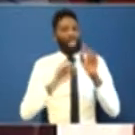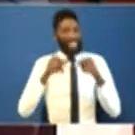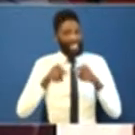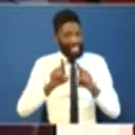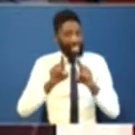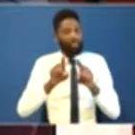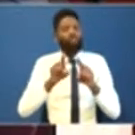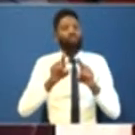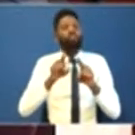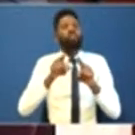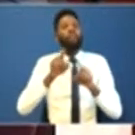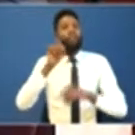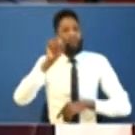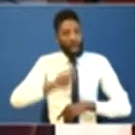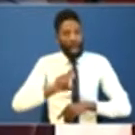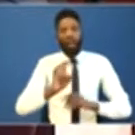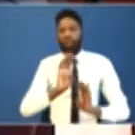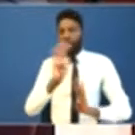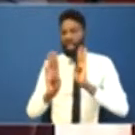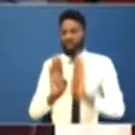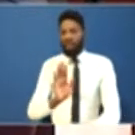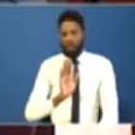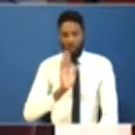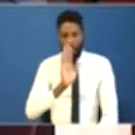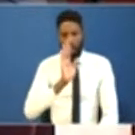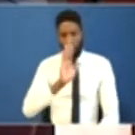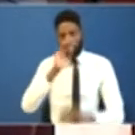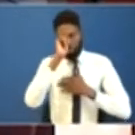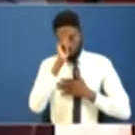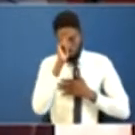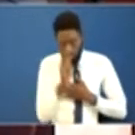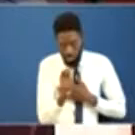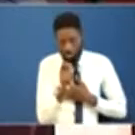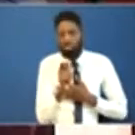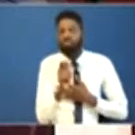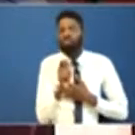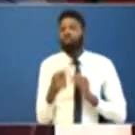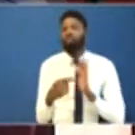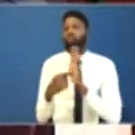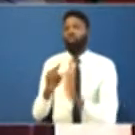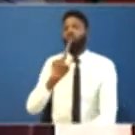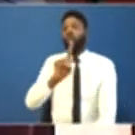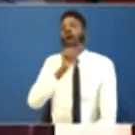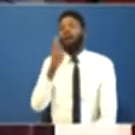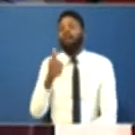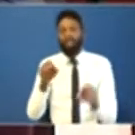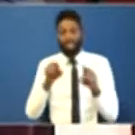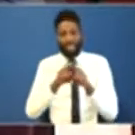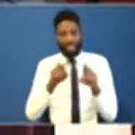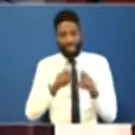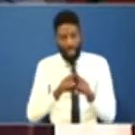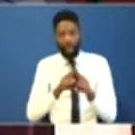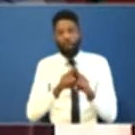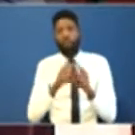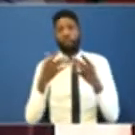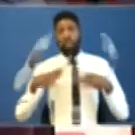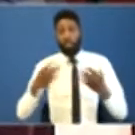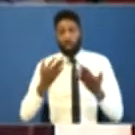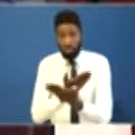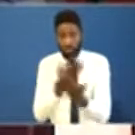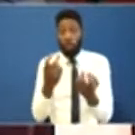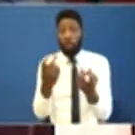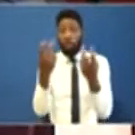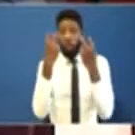conduct themselves with utmost decorum address each other with respect and extend owner to viewers watching this